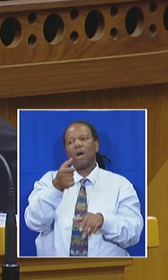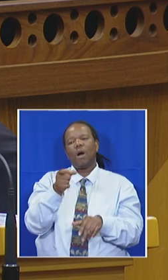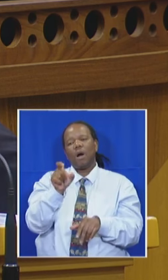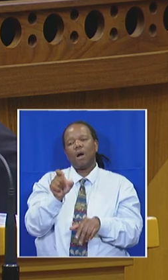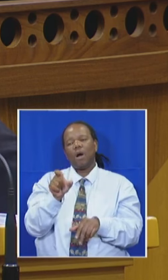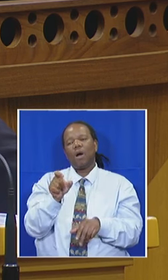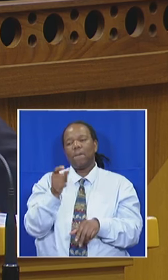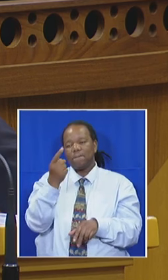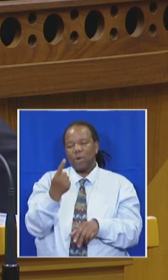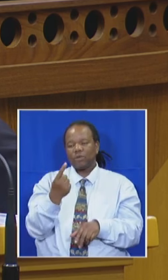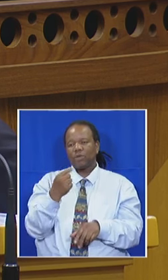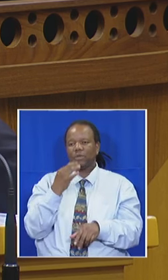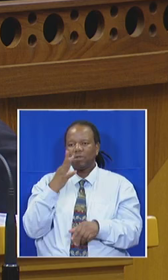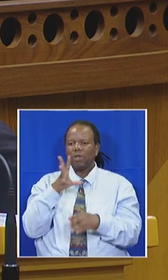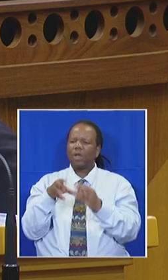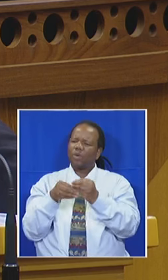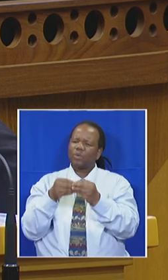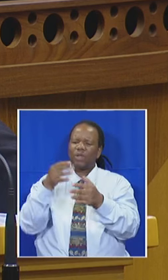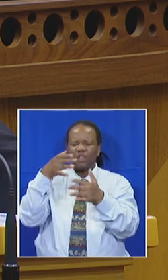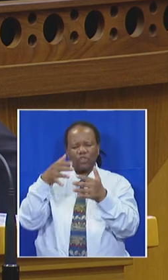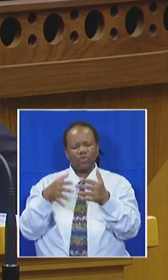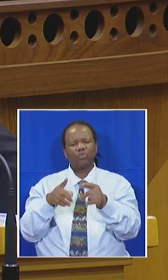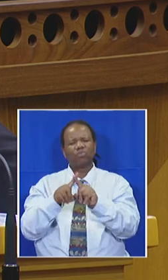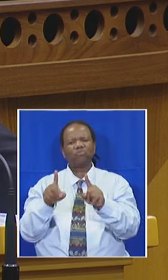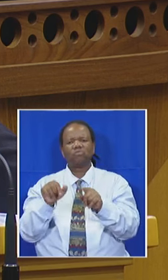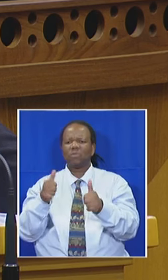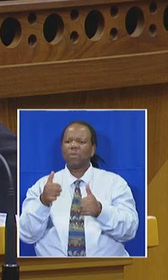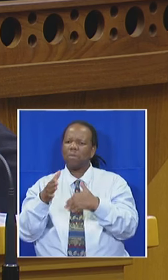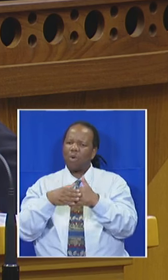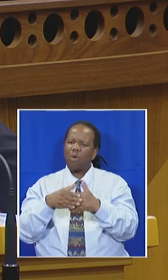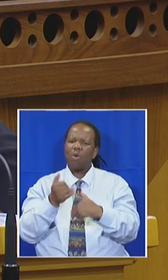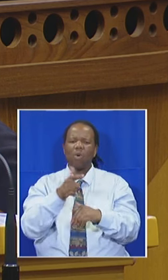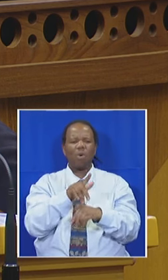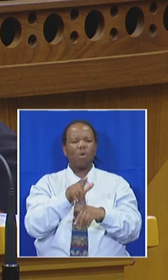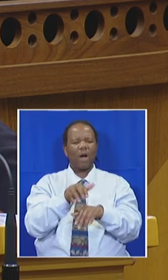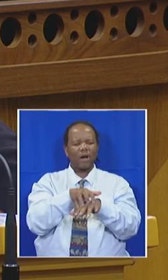funding, which needs to be attended to.